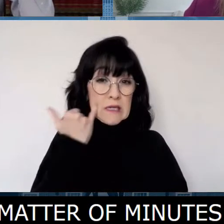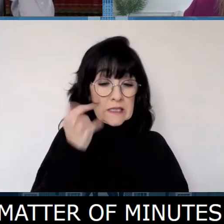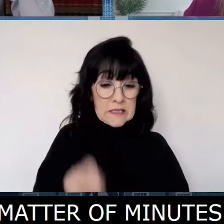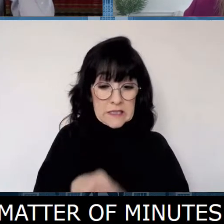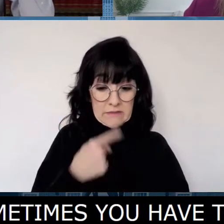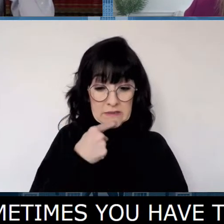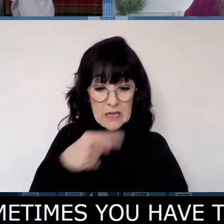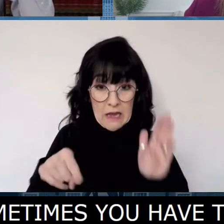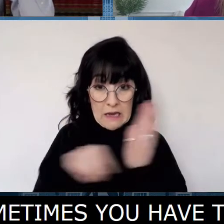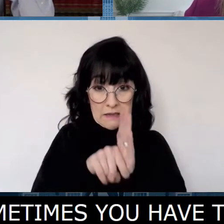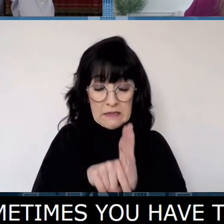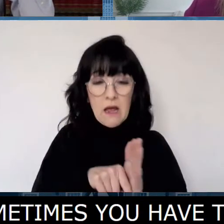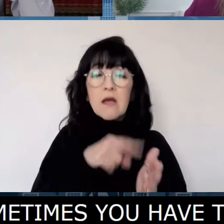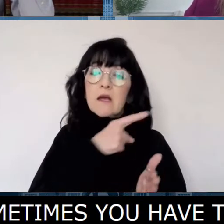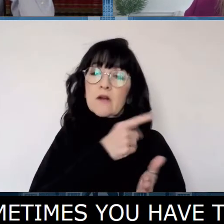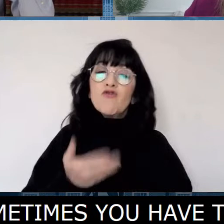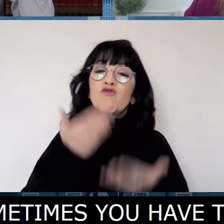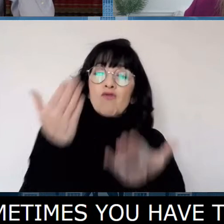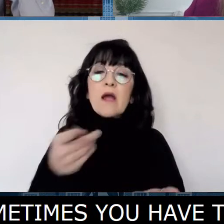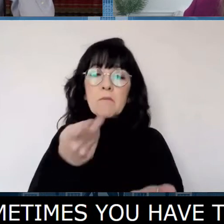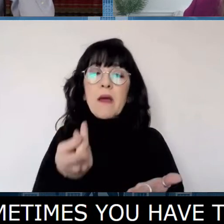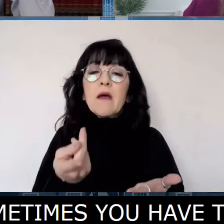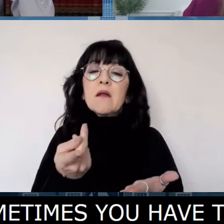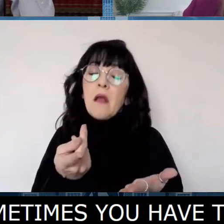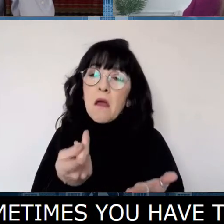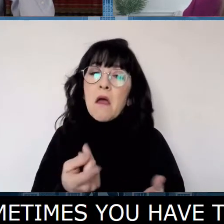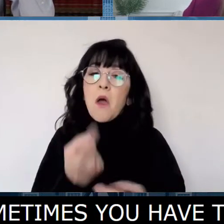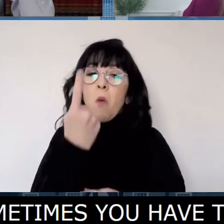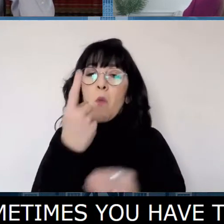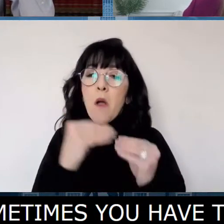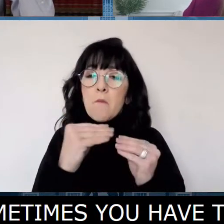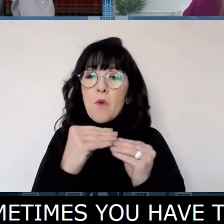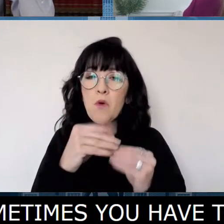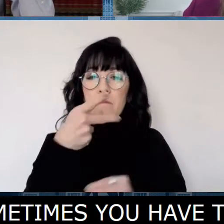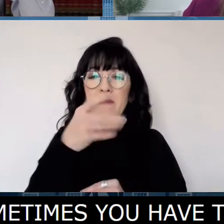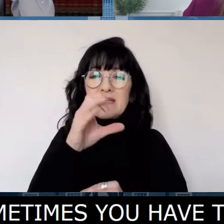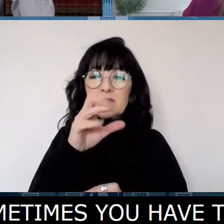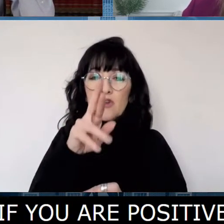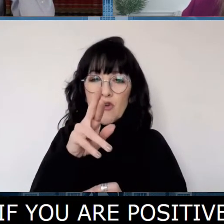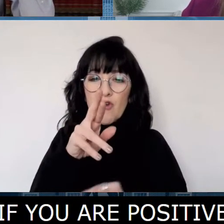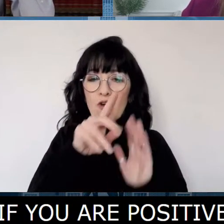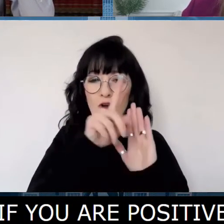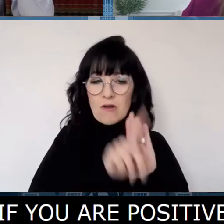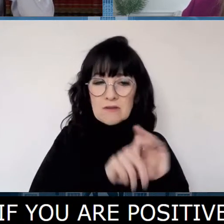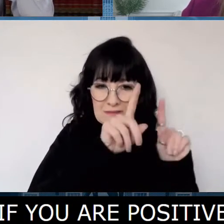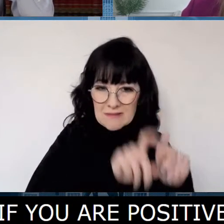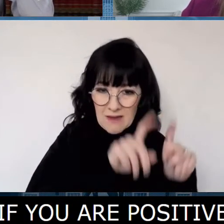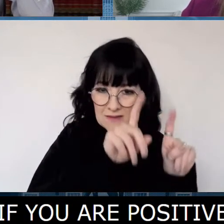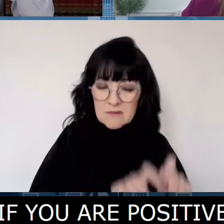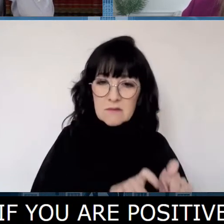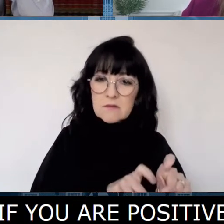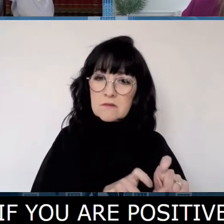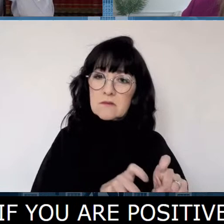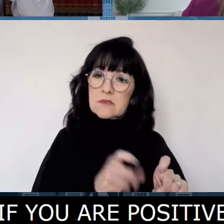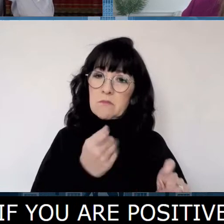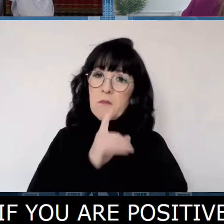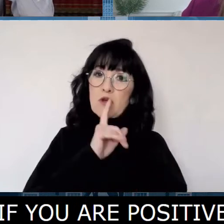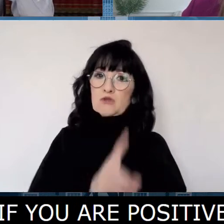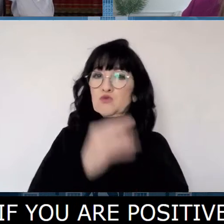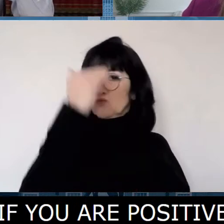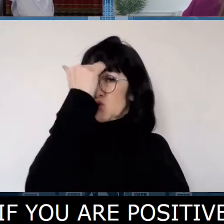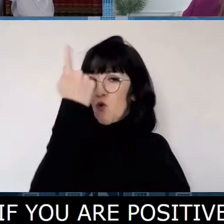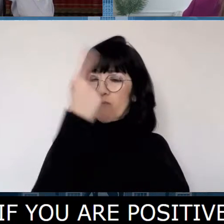positive. And with that, I'm going to turn it over to Dr. Rattay for any additional comments. But the point there is